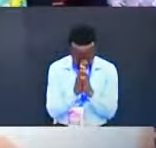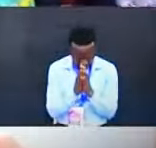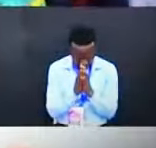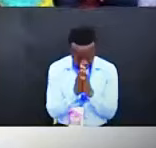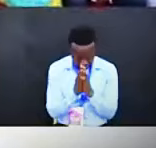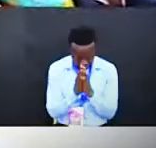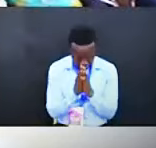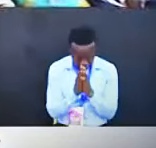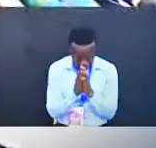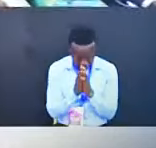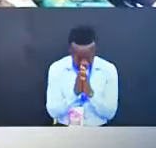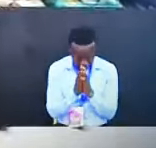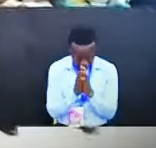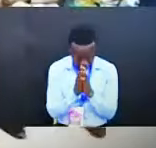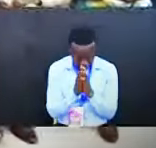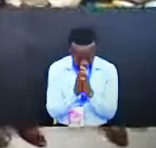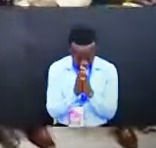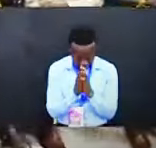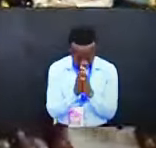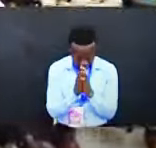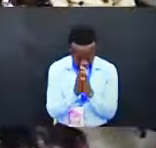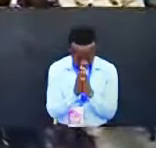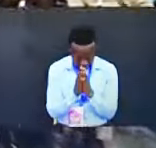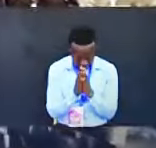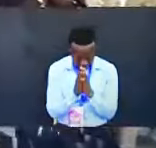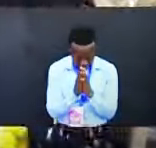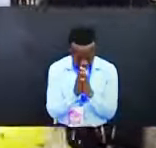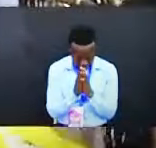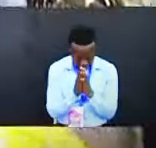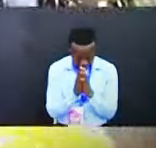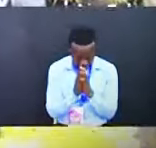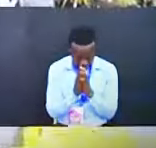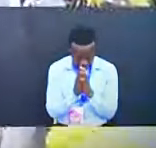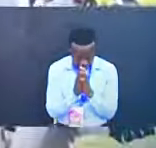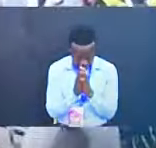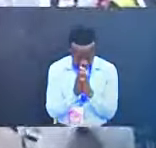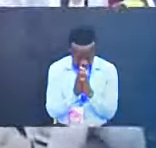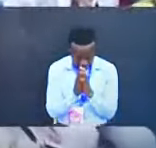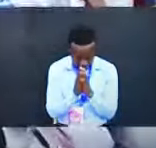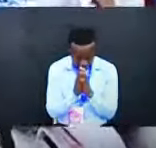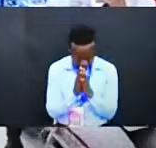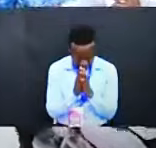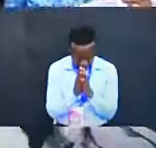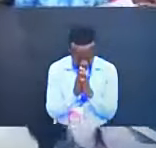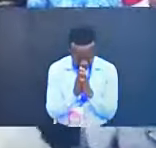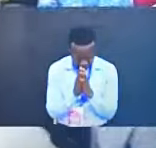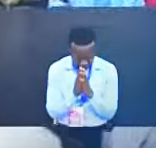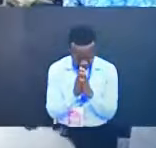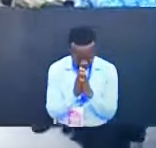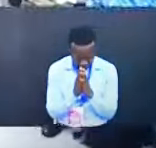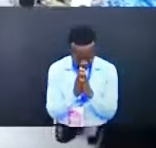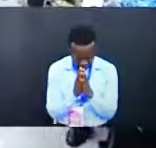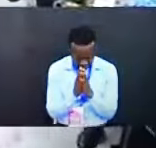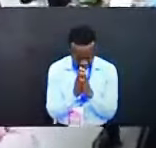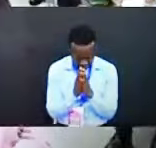Making sarcastic remarks. Some people even want a baby, but they don't get.